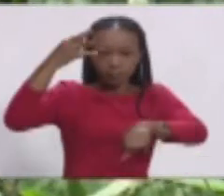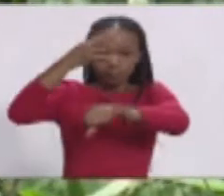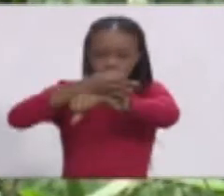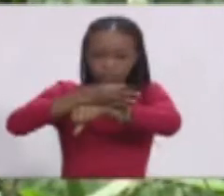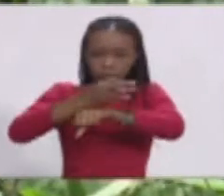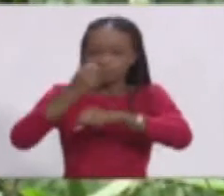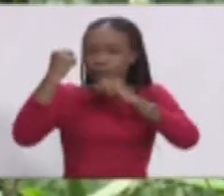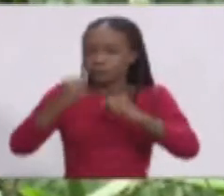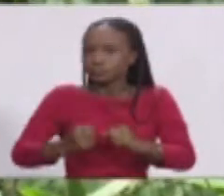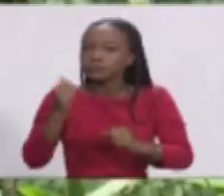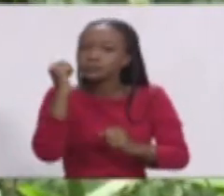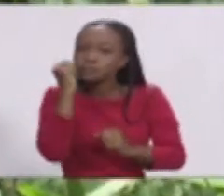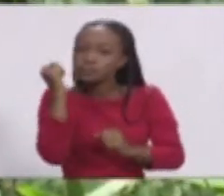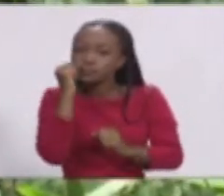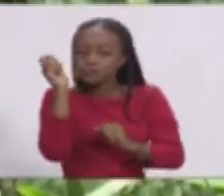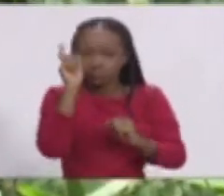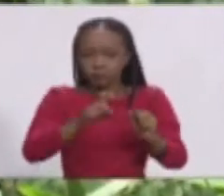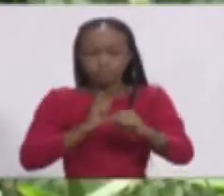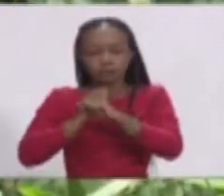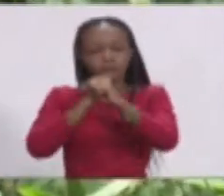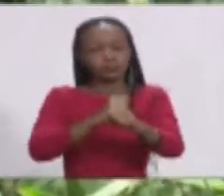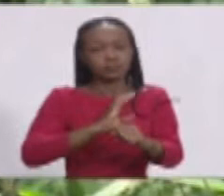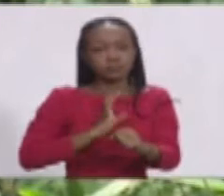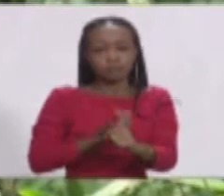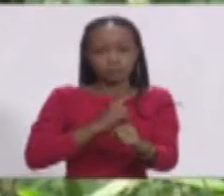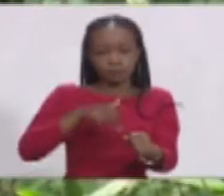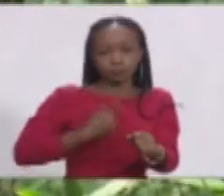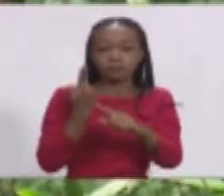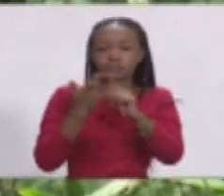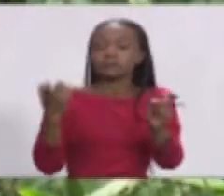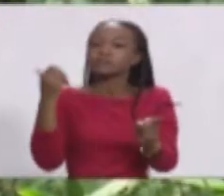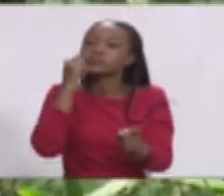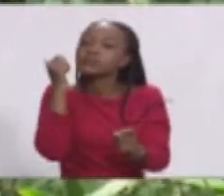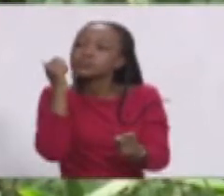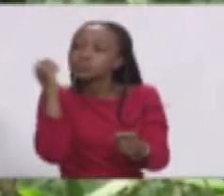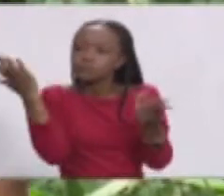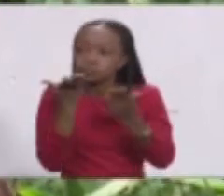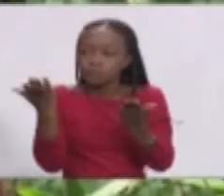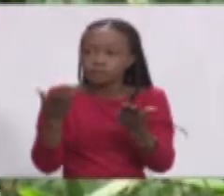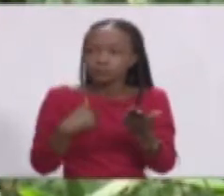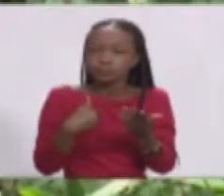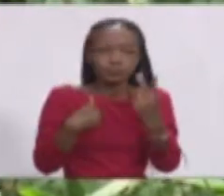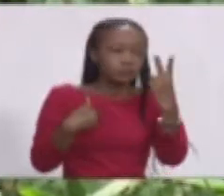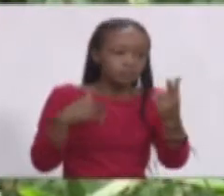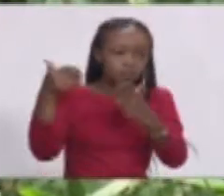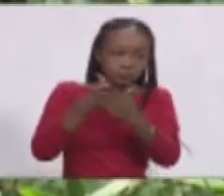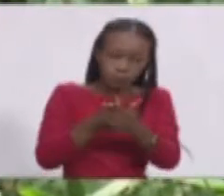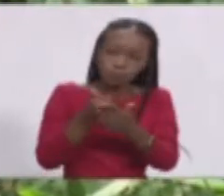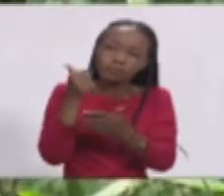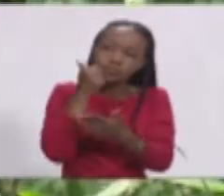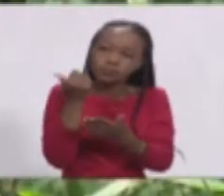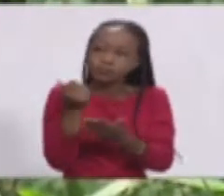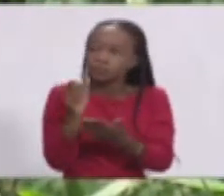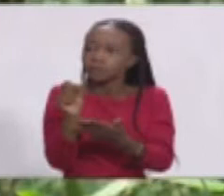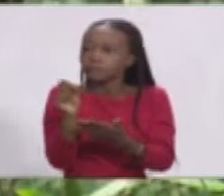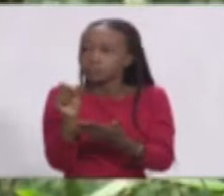get infected. And we should prevent ourselves from getting over the cliff where we get too many infections to cope. And